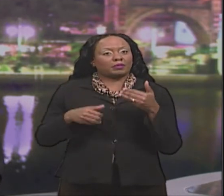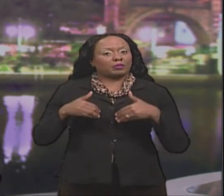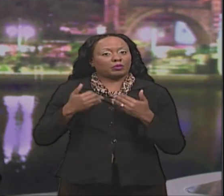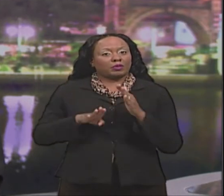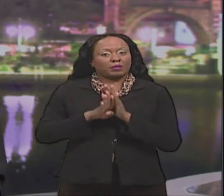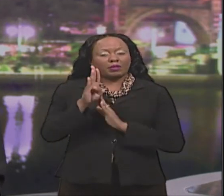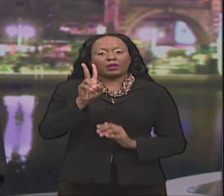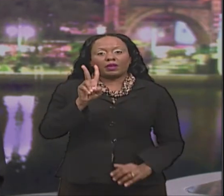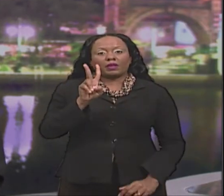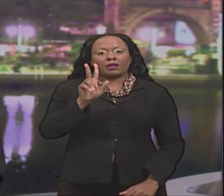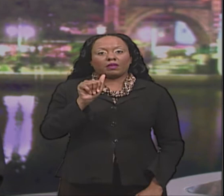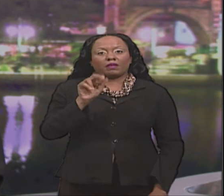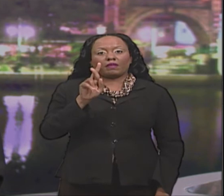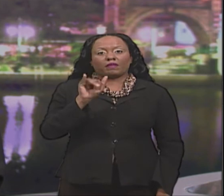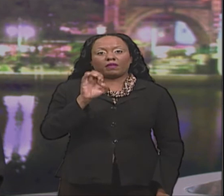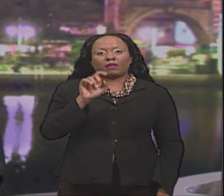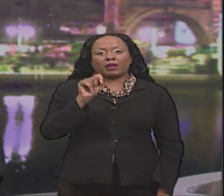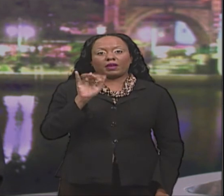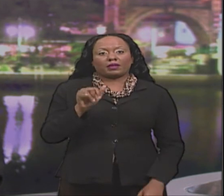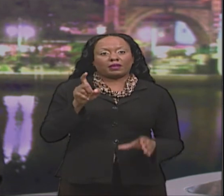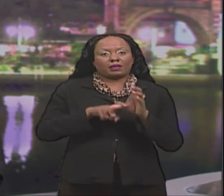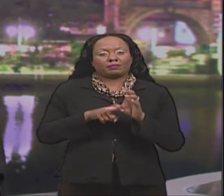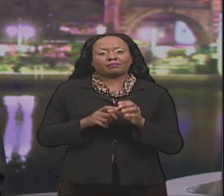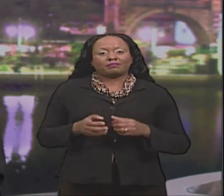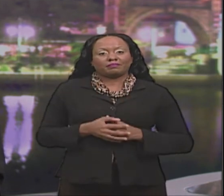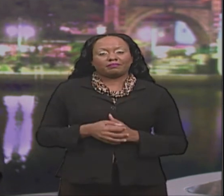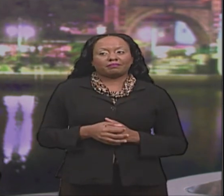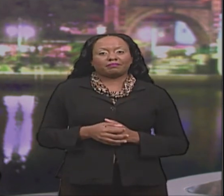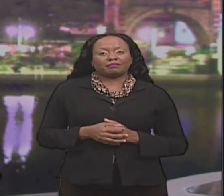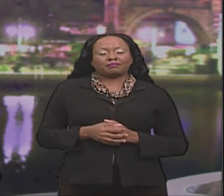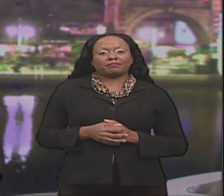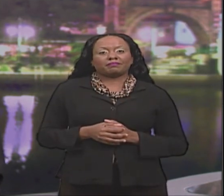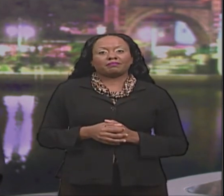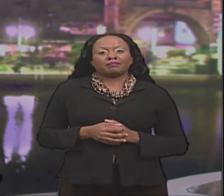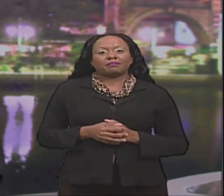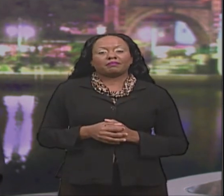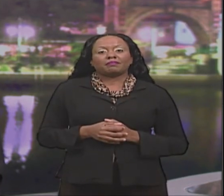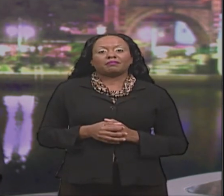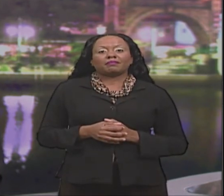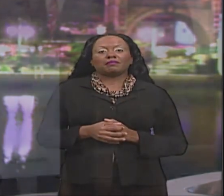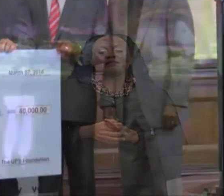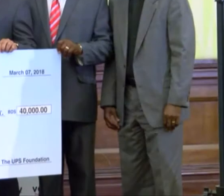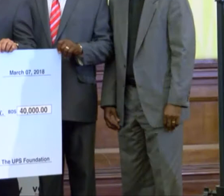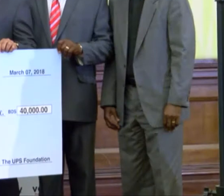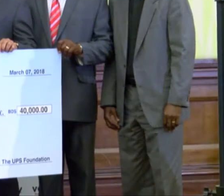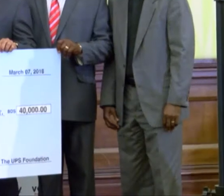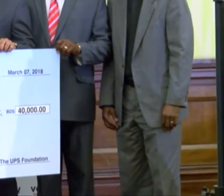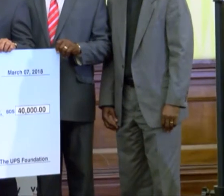of local group Variety, the children's charity of Barbados. UPS, through its UPS Foundation, has